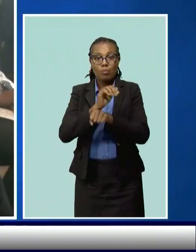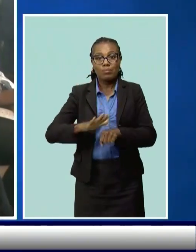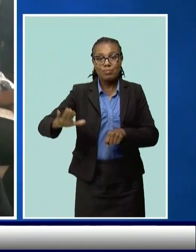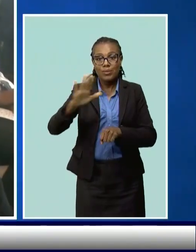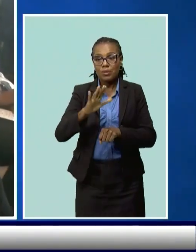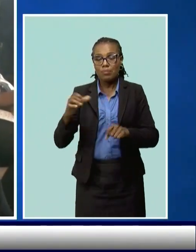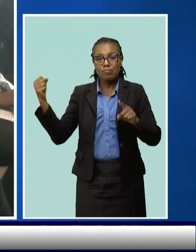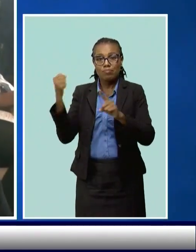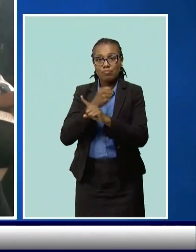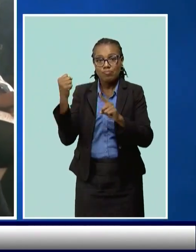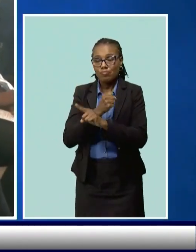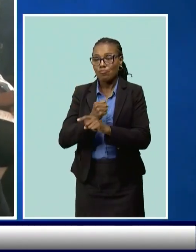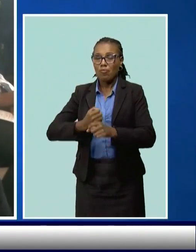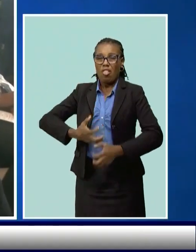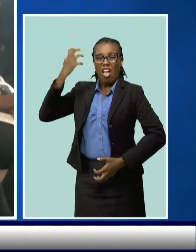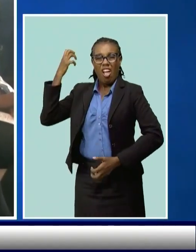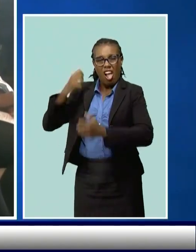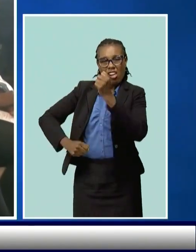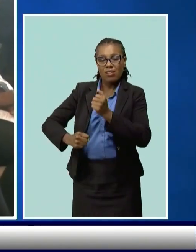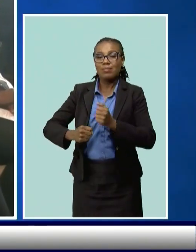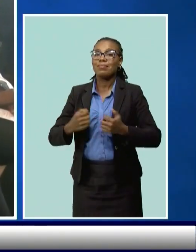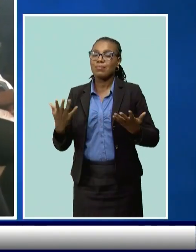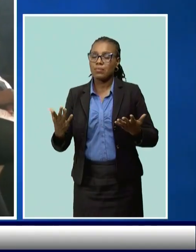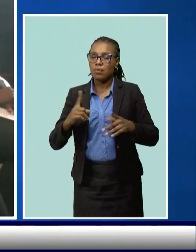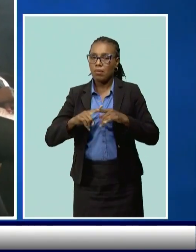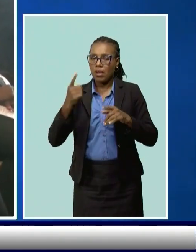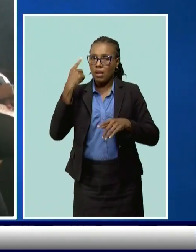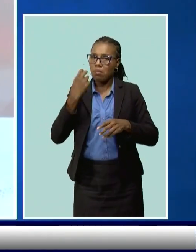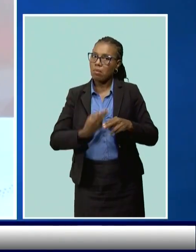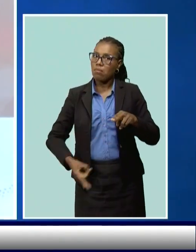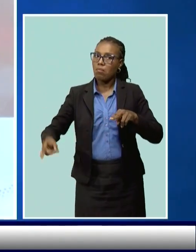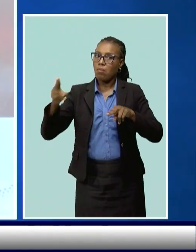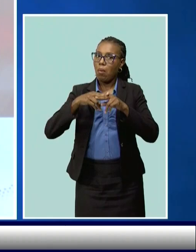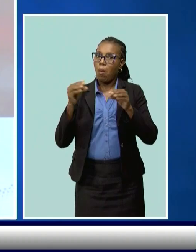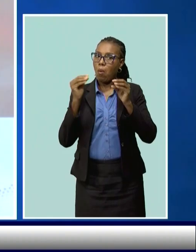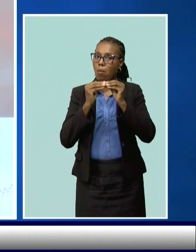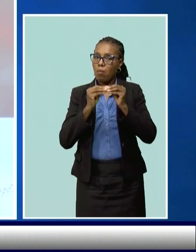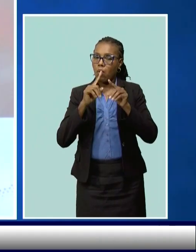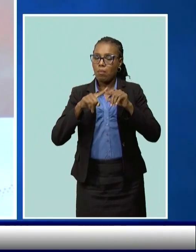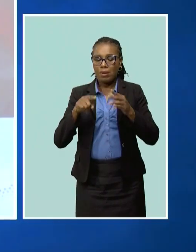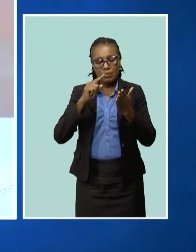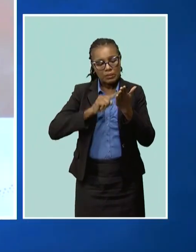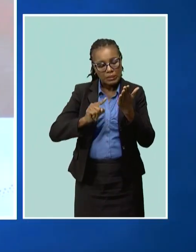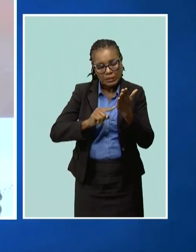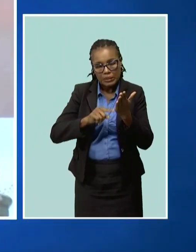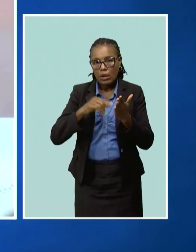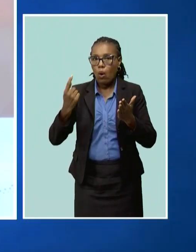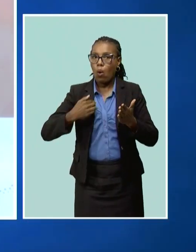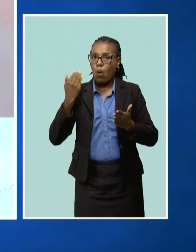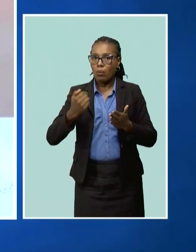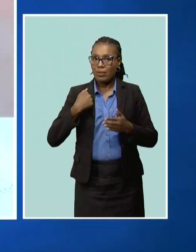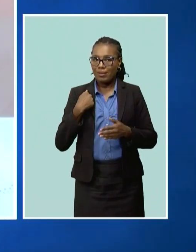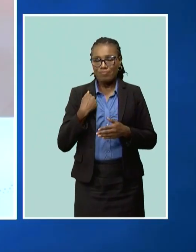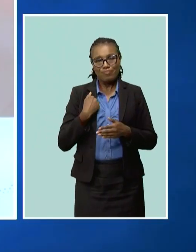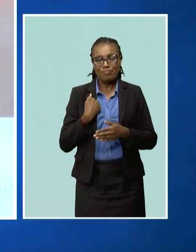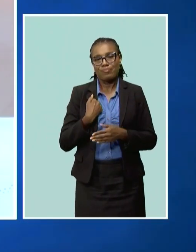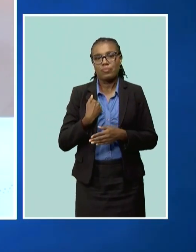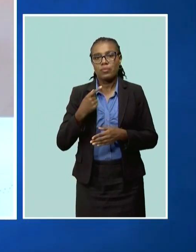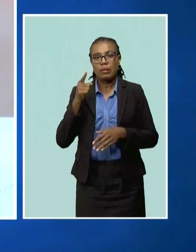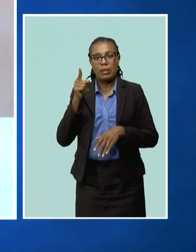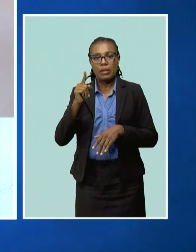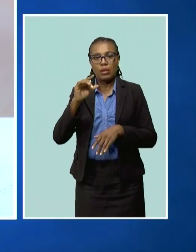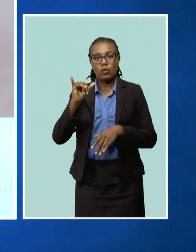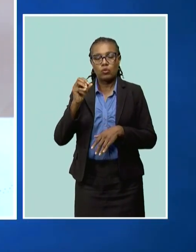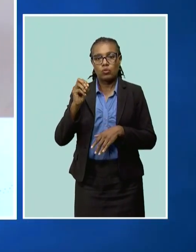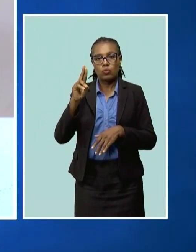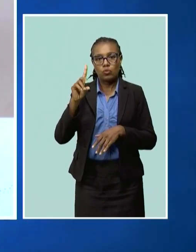Labour Minister believes Barbados and the region's numbers could be higher, but data is not always available. Colin Jordan says this policy is